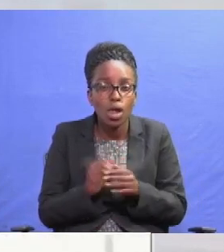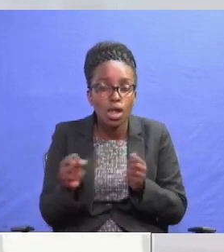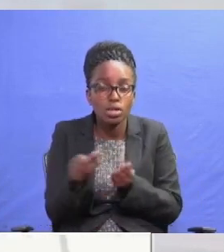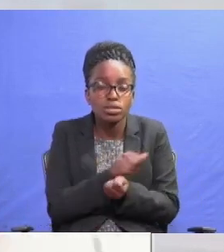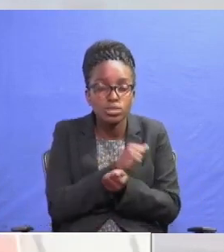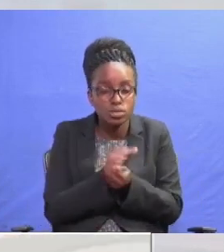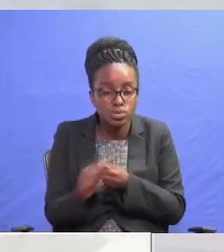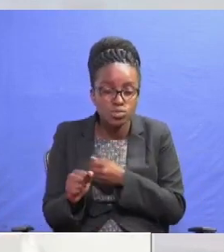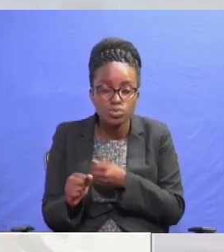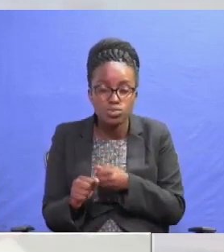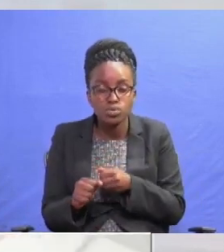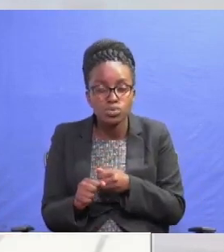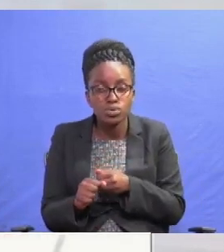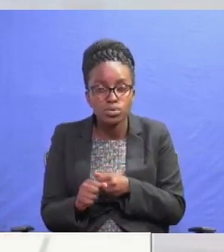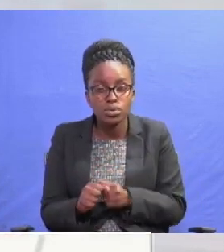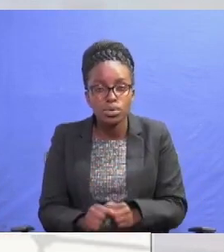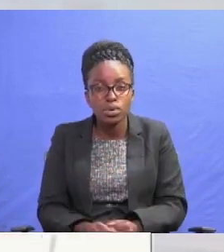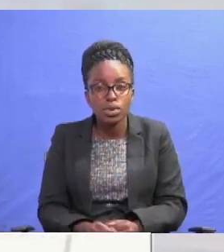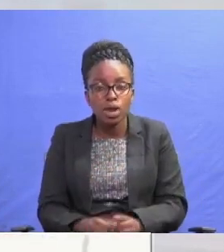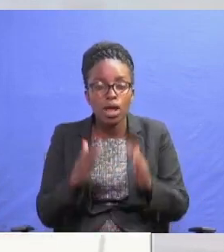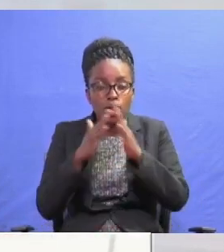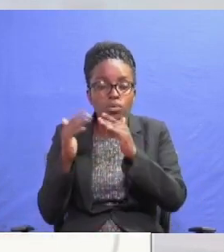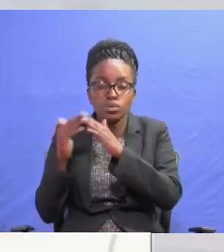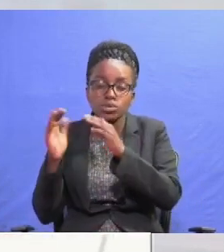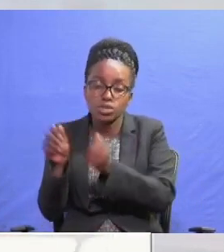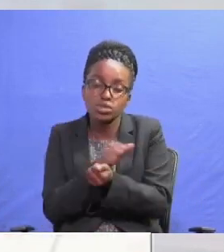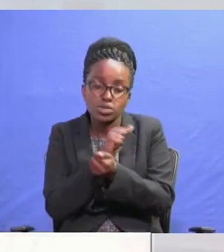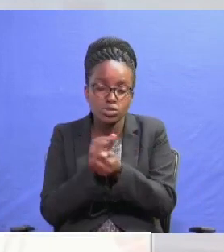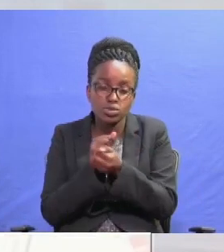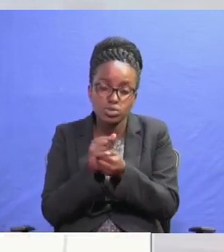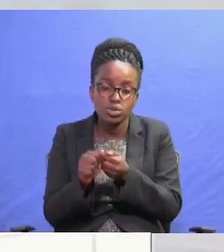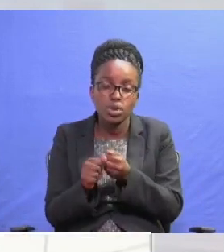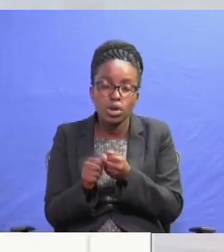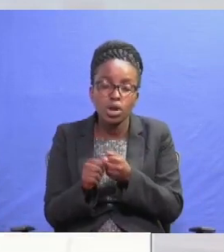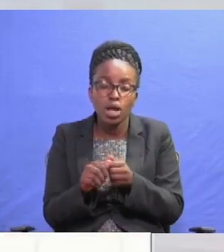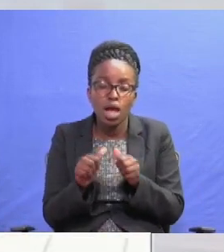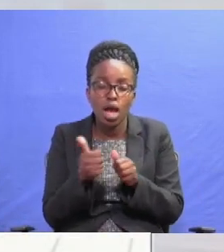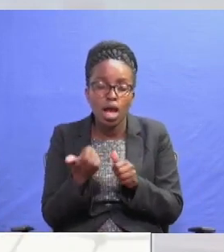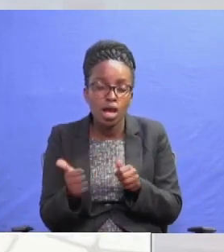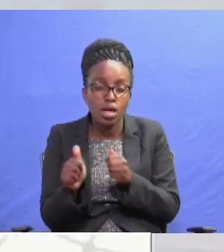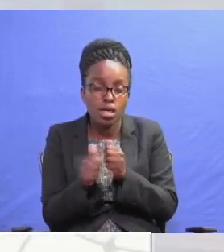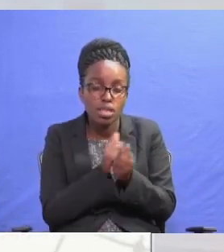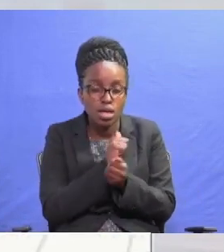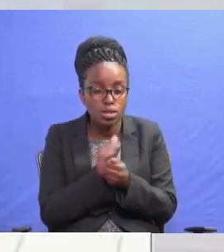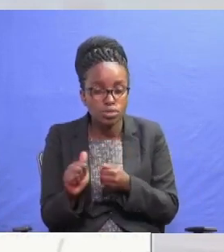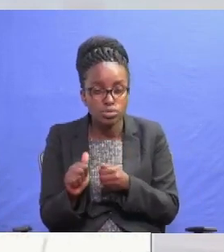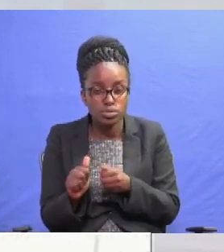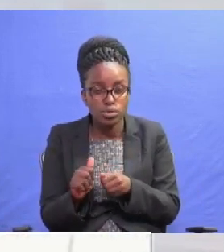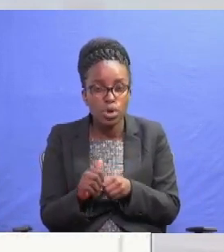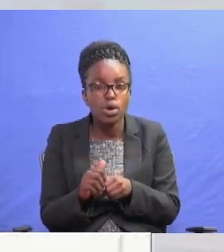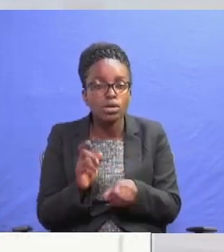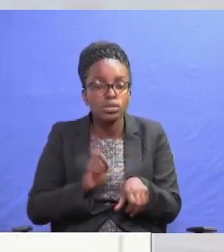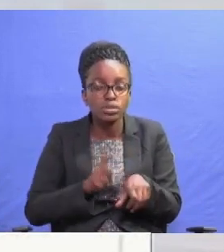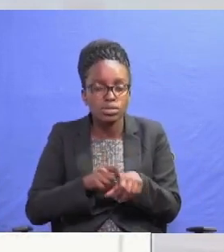destroyed, and of course houses submerged, others marooned, and that is the sad current state